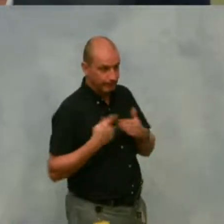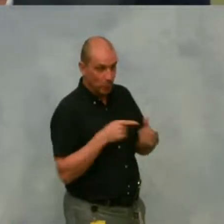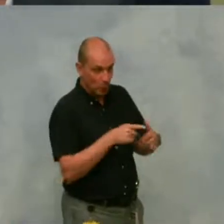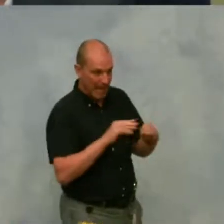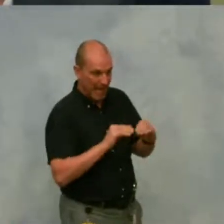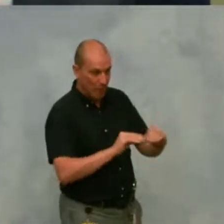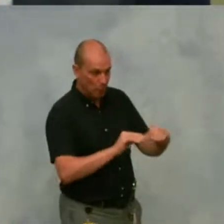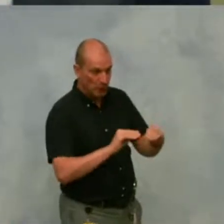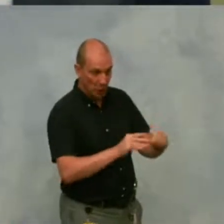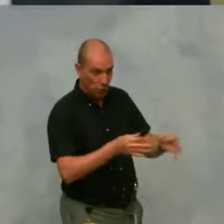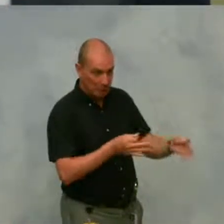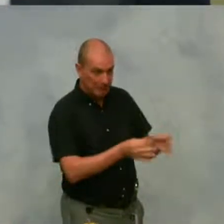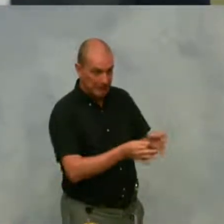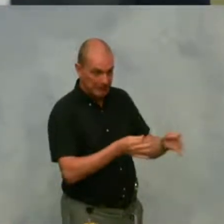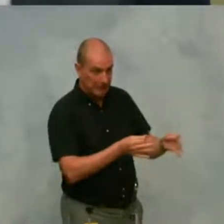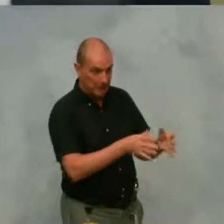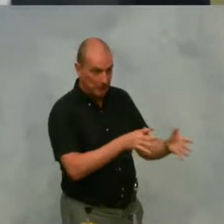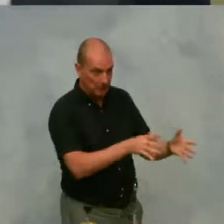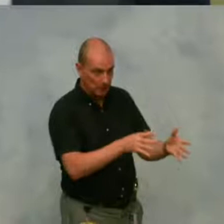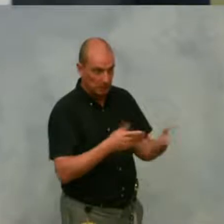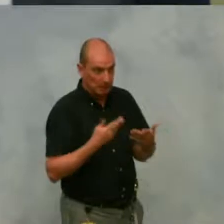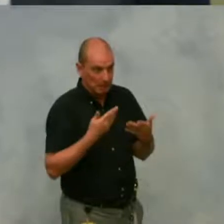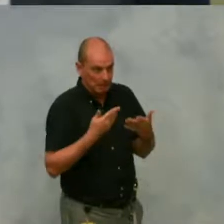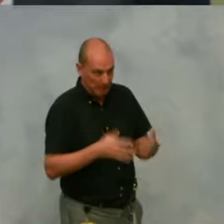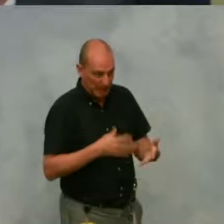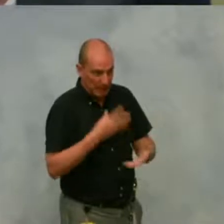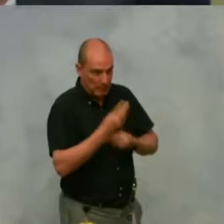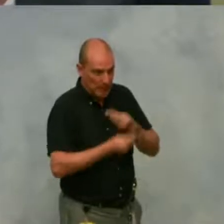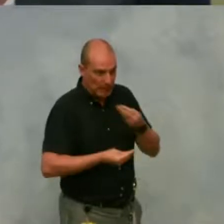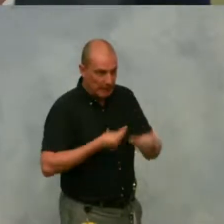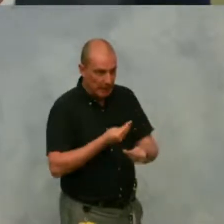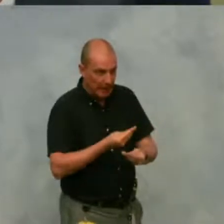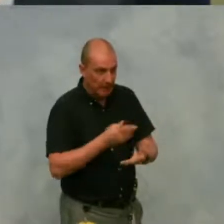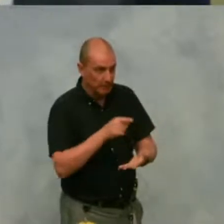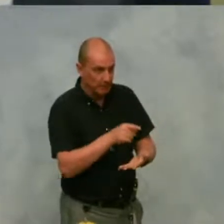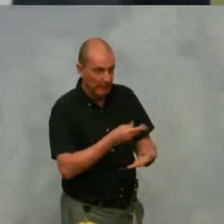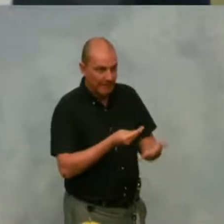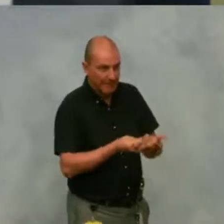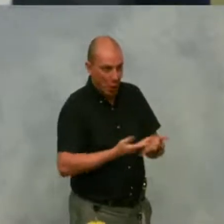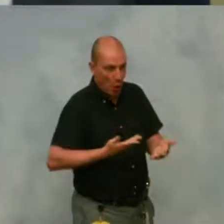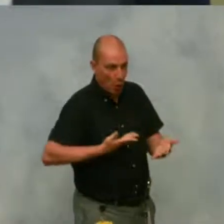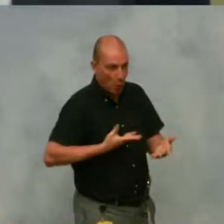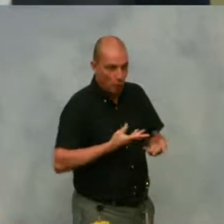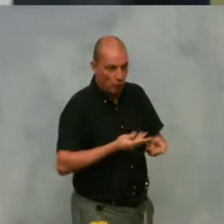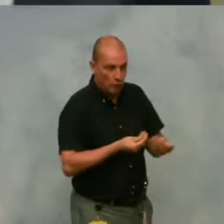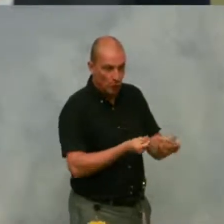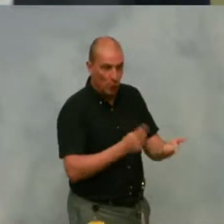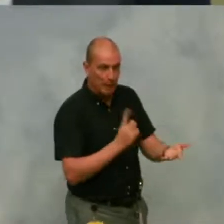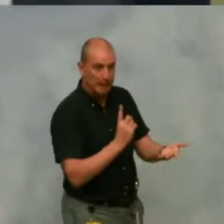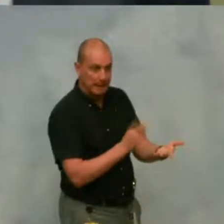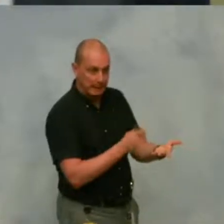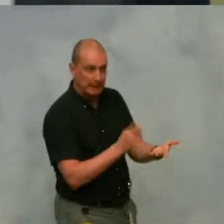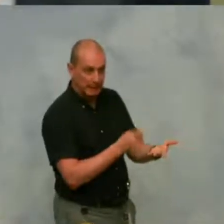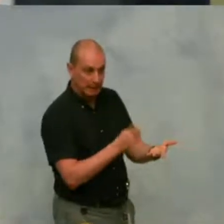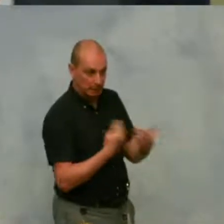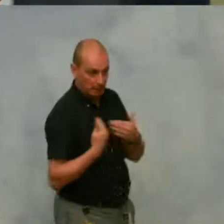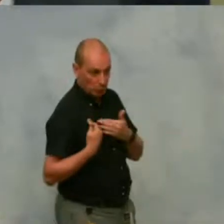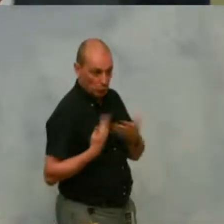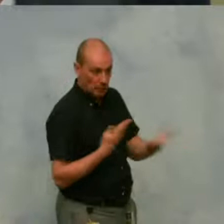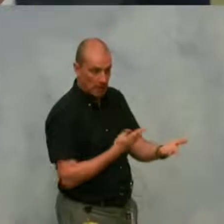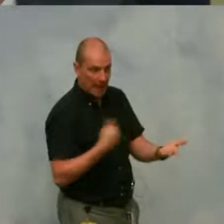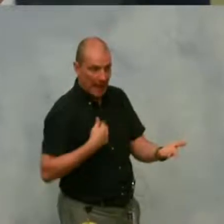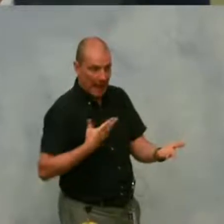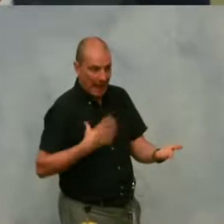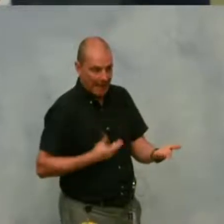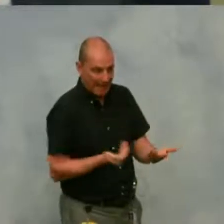that the responsibility of the collection of debt effectively rests with finance and corporate resources. What we do have obviously is a separate arrangement